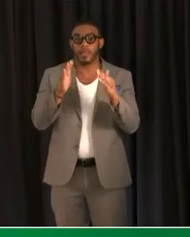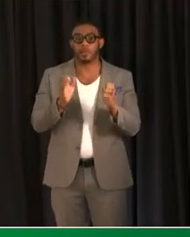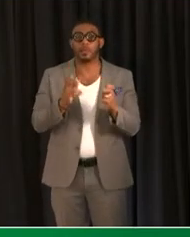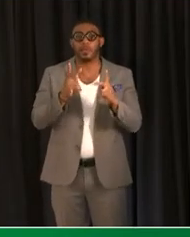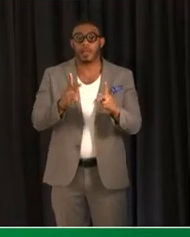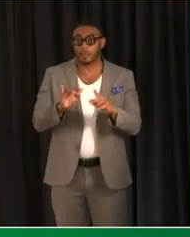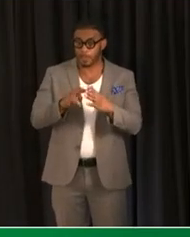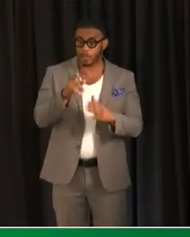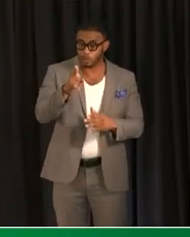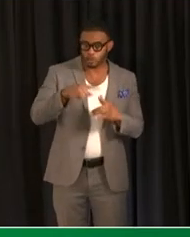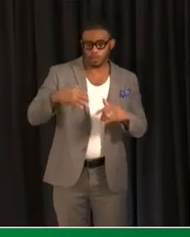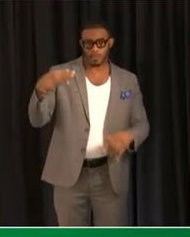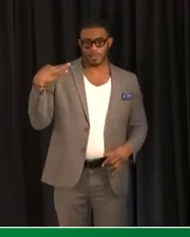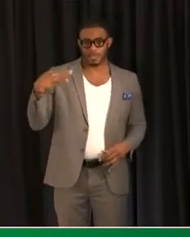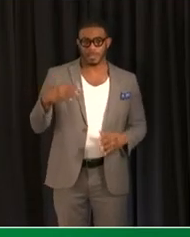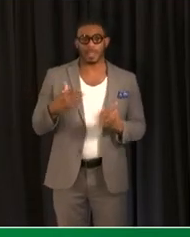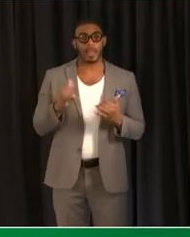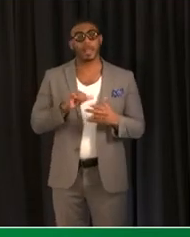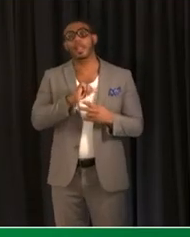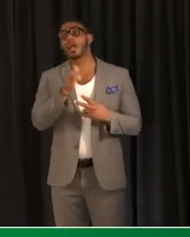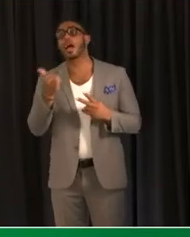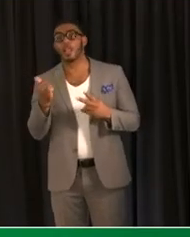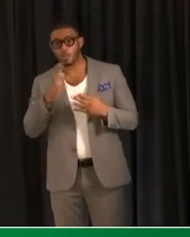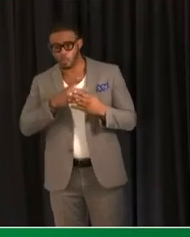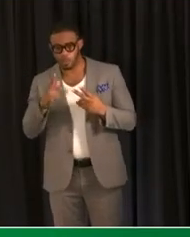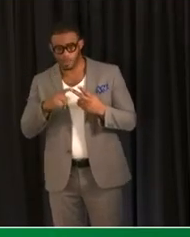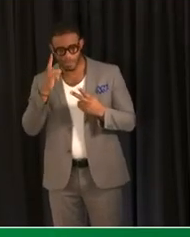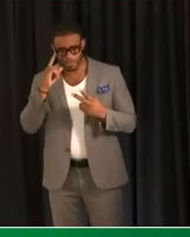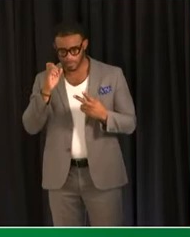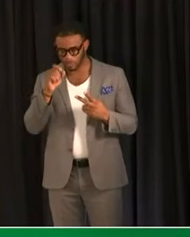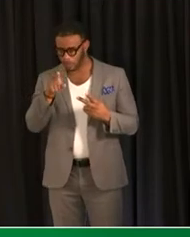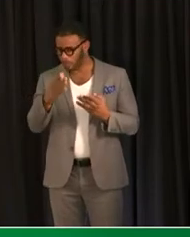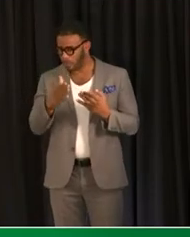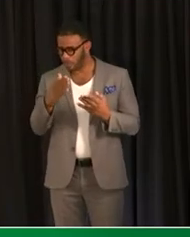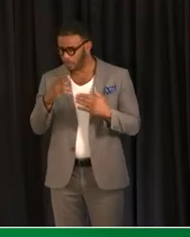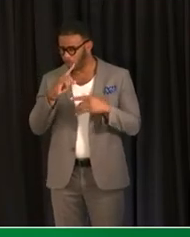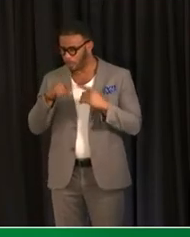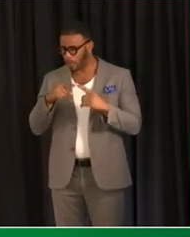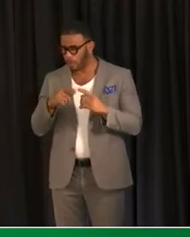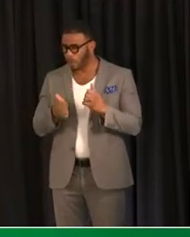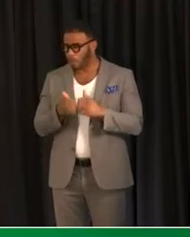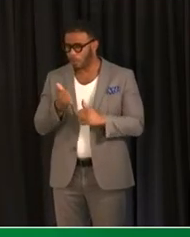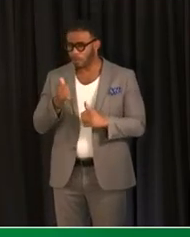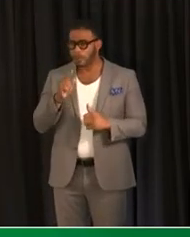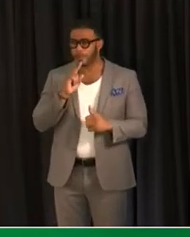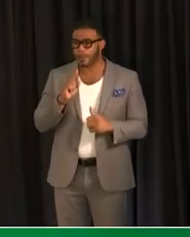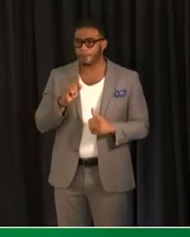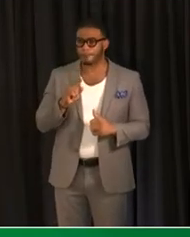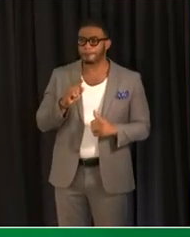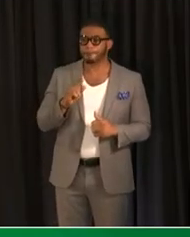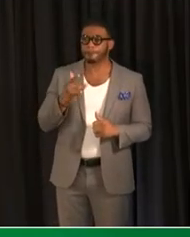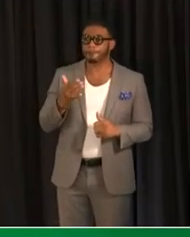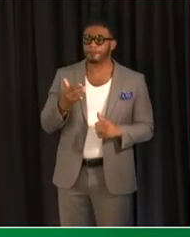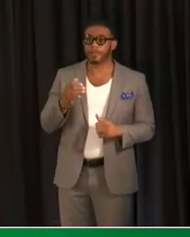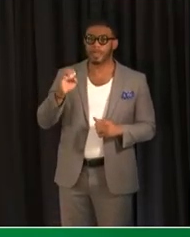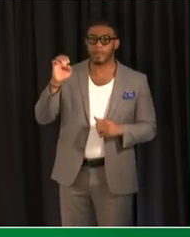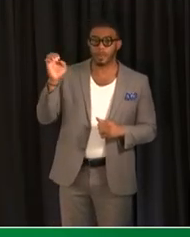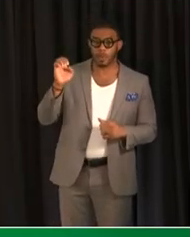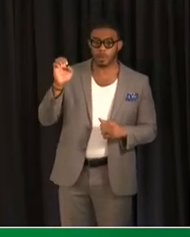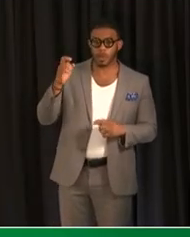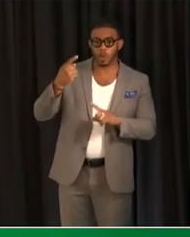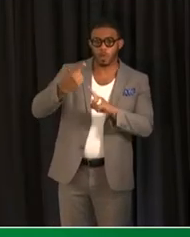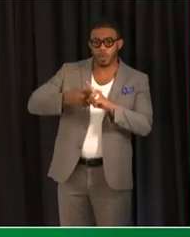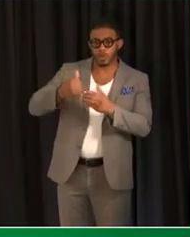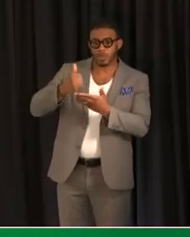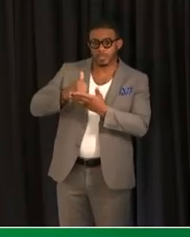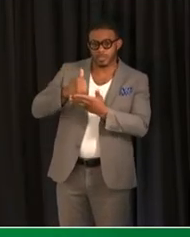the housing provider to apply. Now, the other program, and I think the one that you might be referring to most, is the